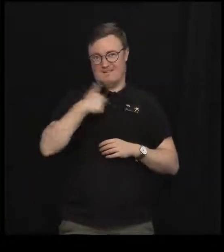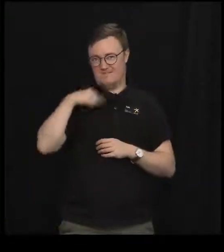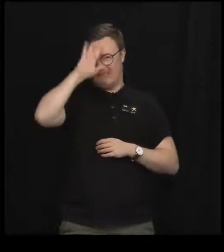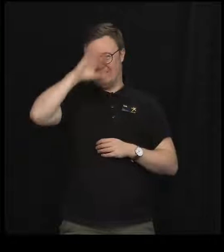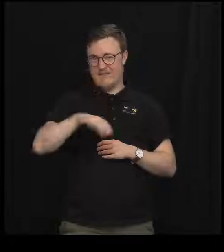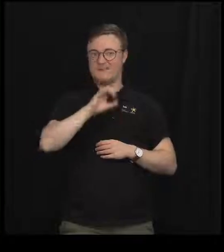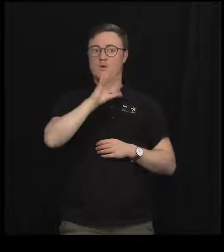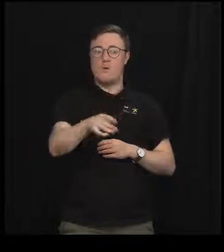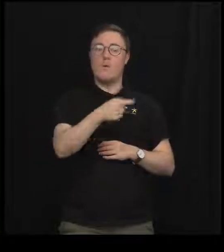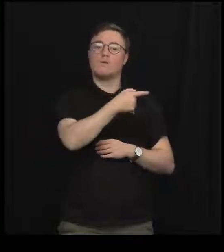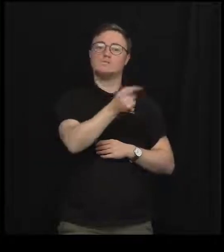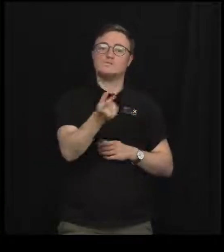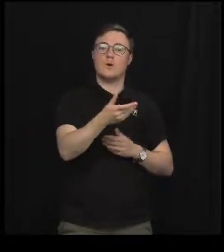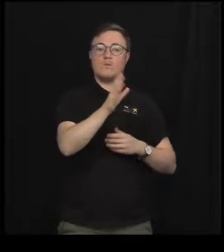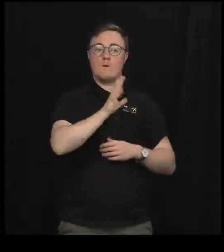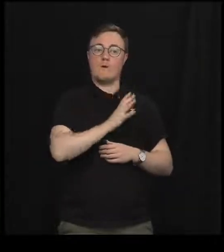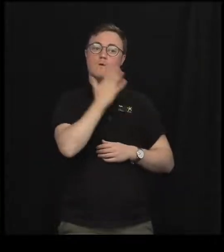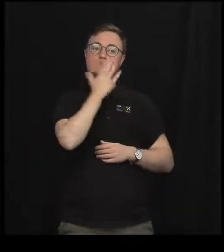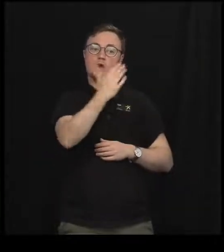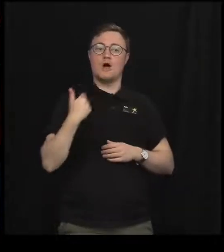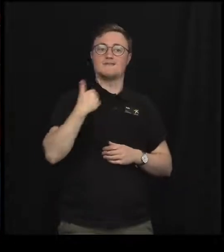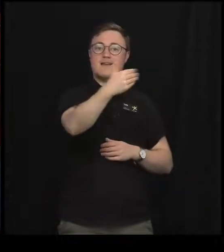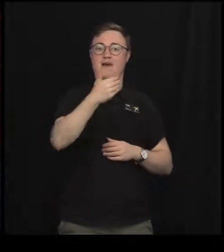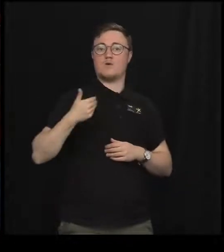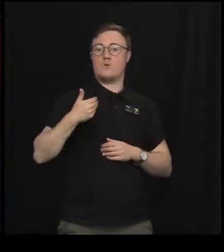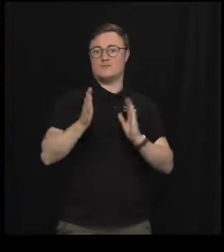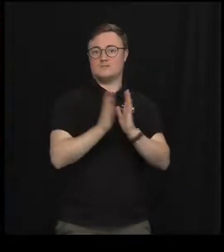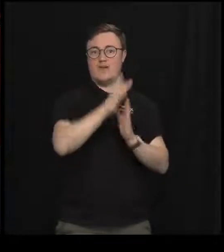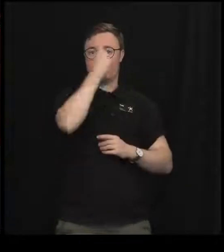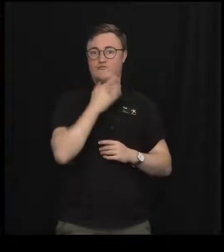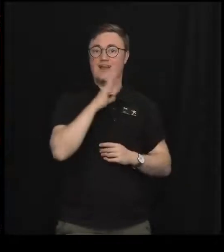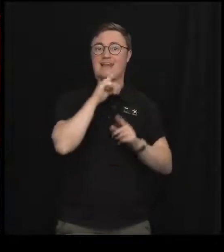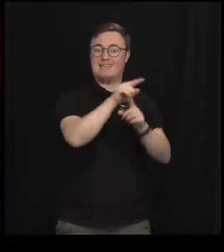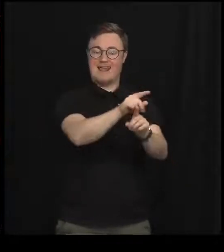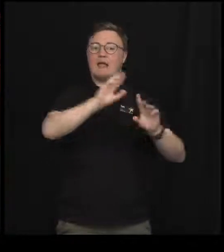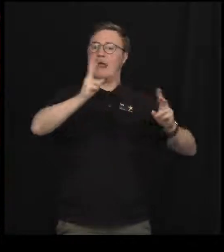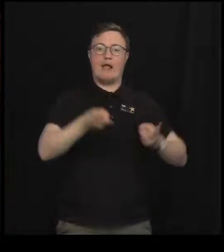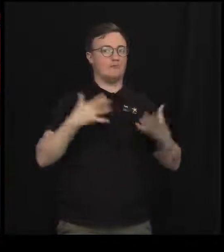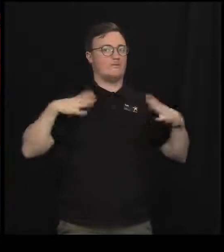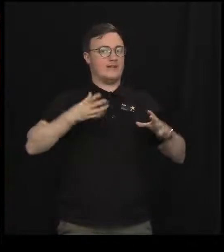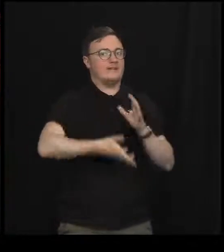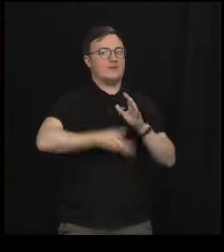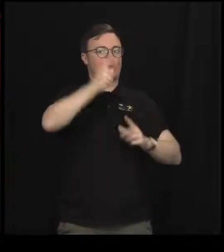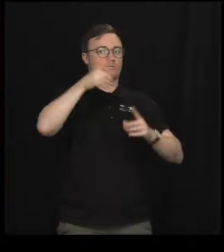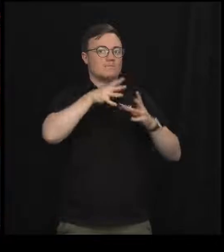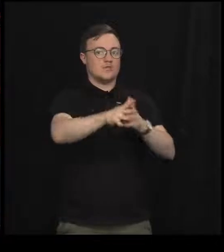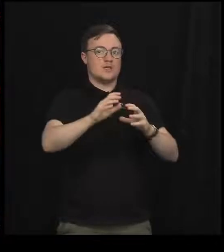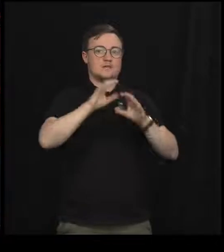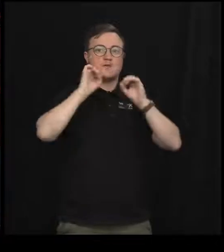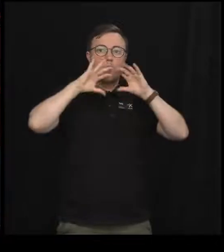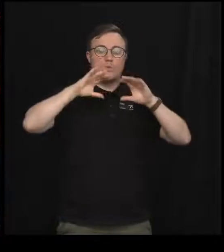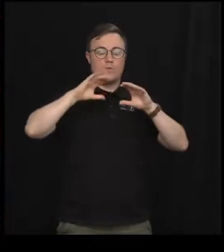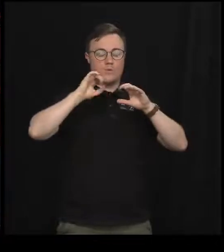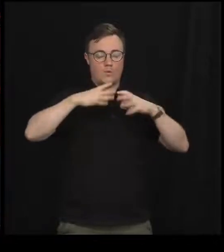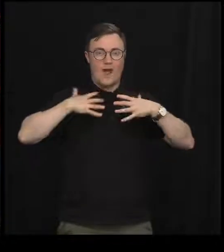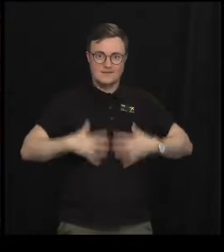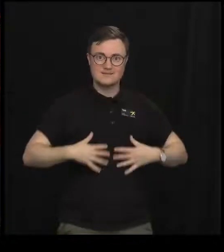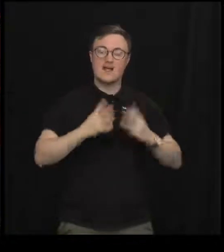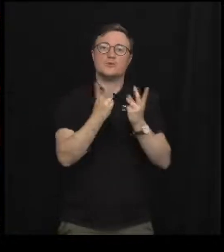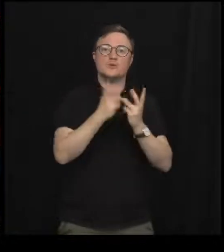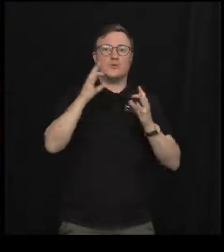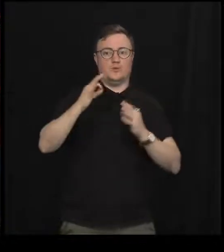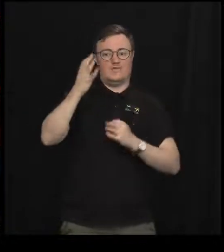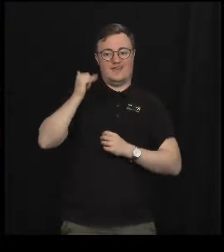they don't talk to their mental health with their parents. They talk to their peers. So how can we maybe use tech as a way to create